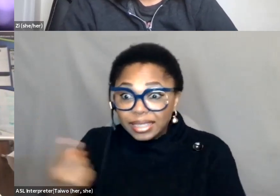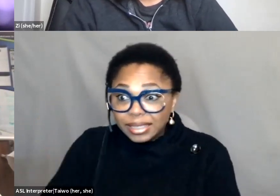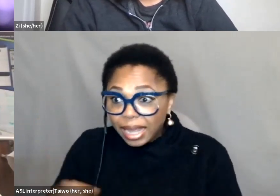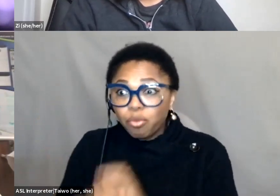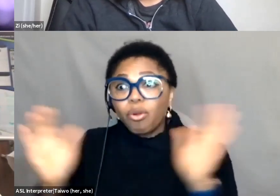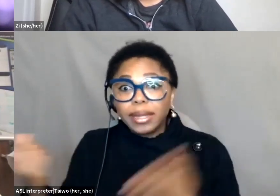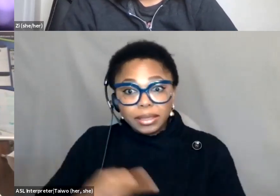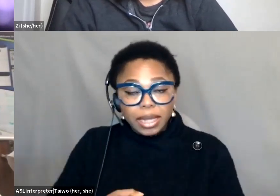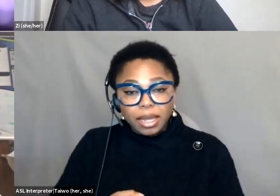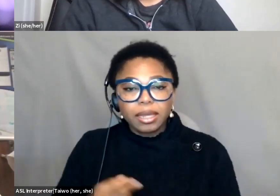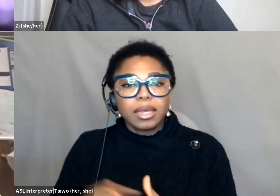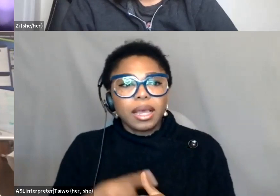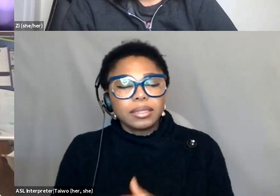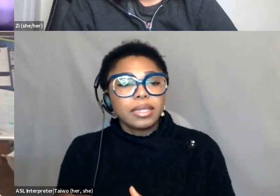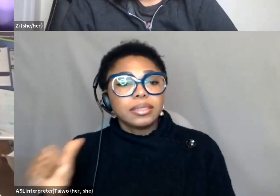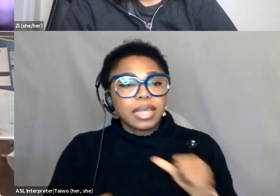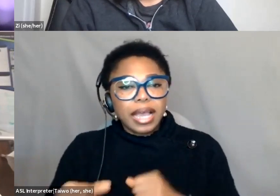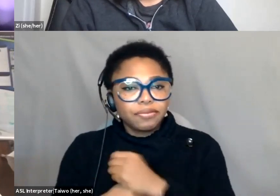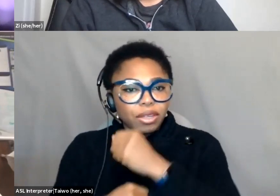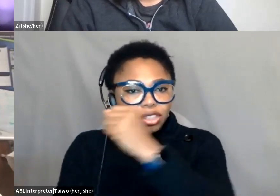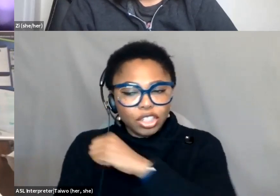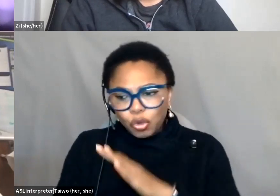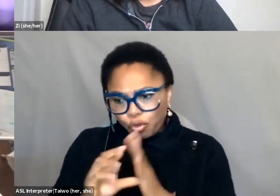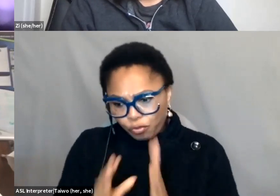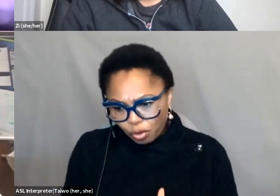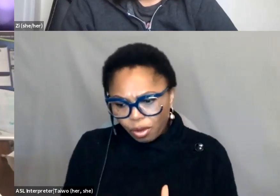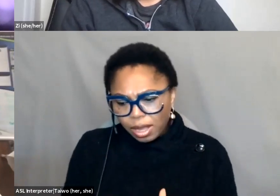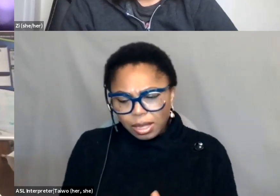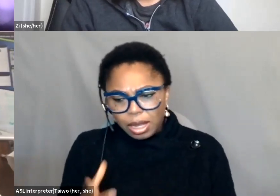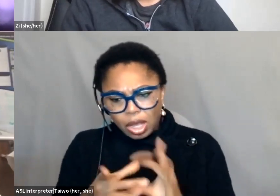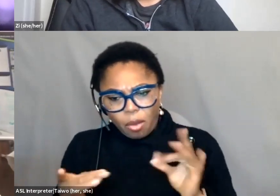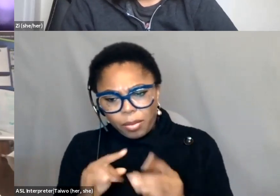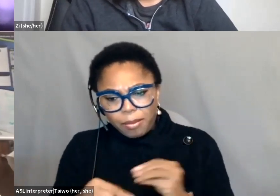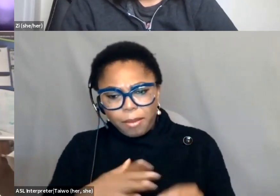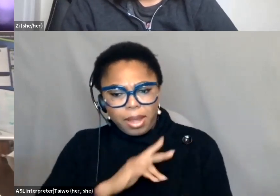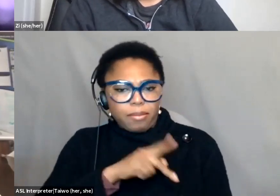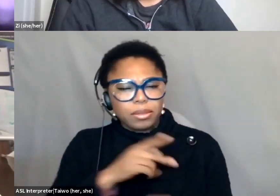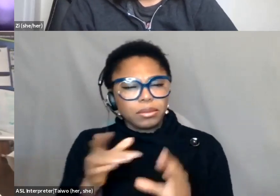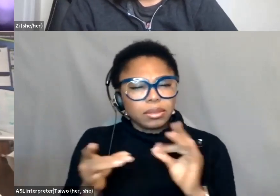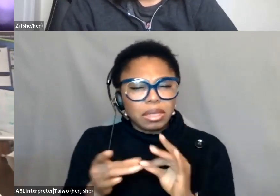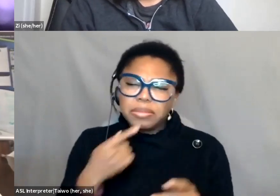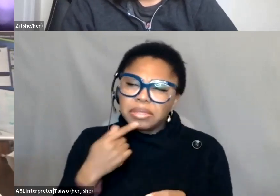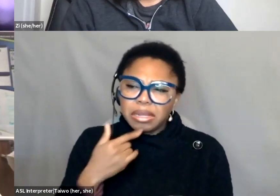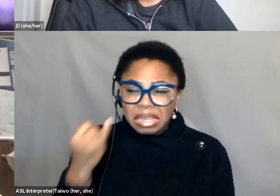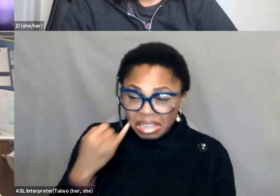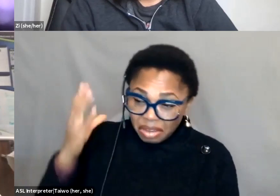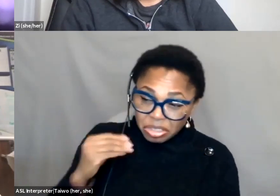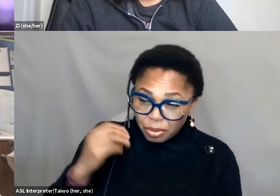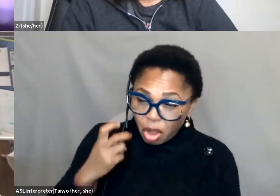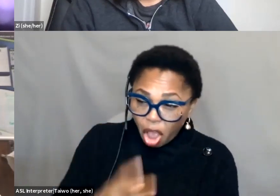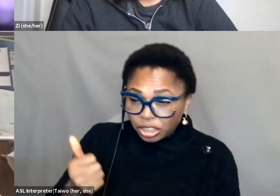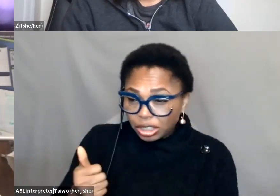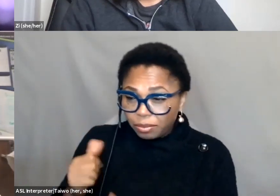National Science Foundation reviewer that made a comment on my personal statement saying that if I'd experienced hardships